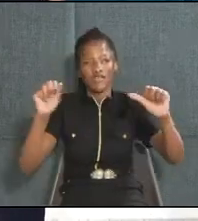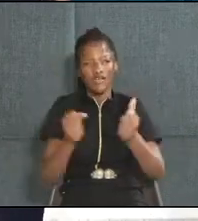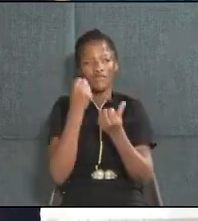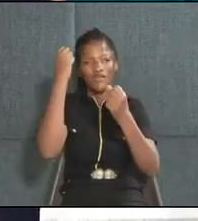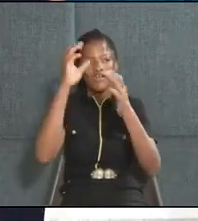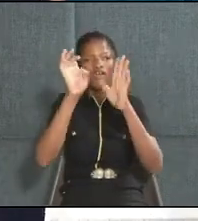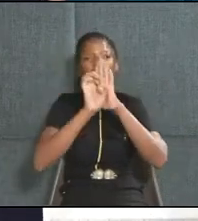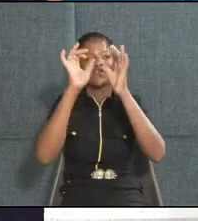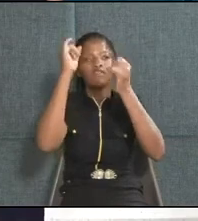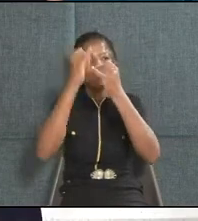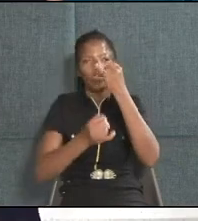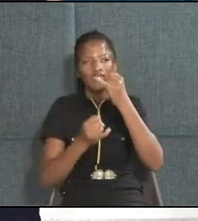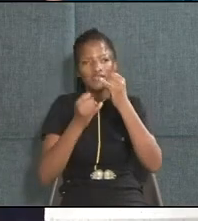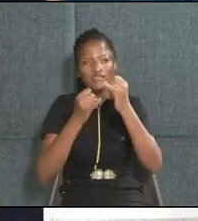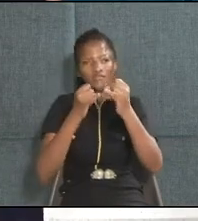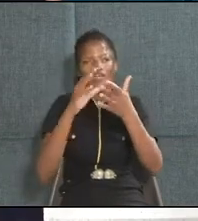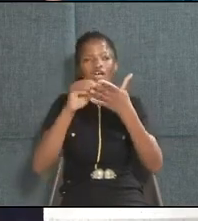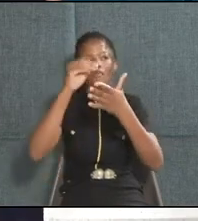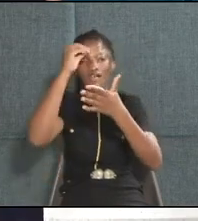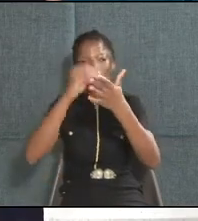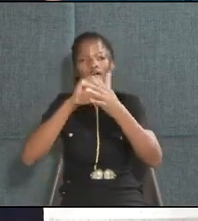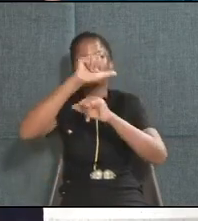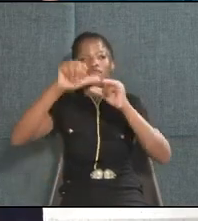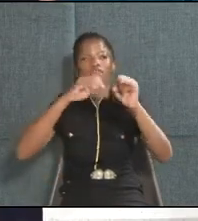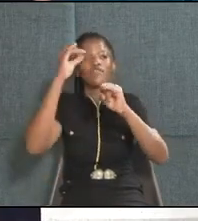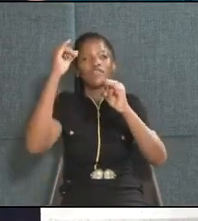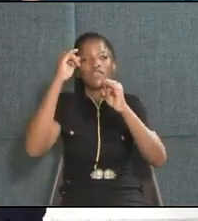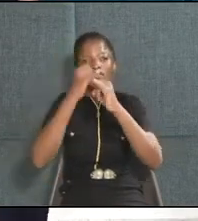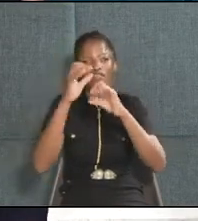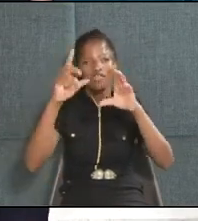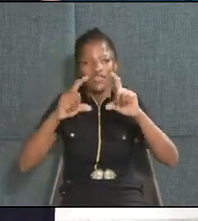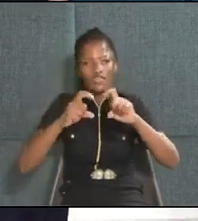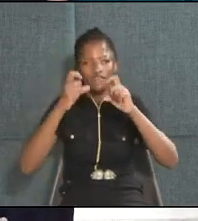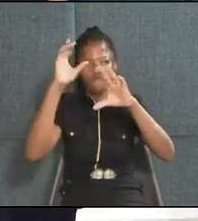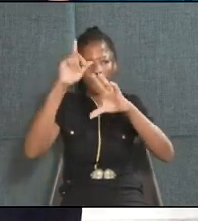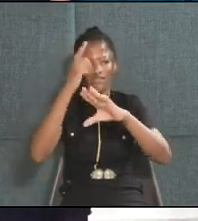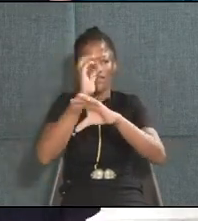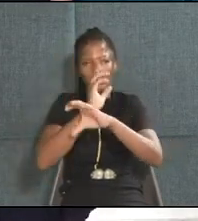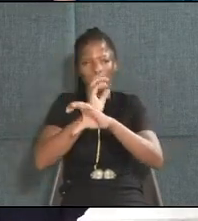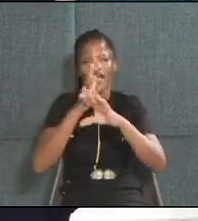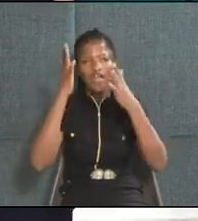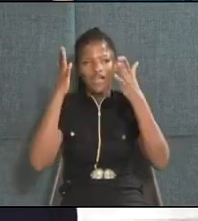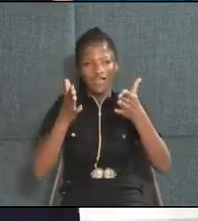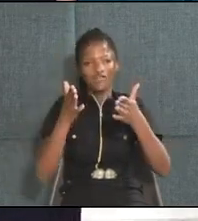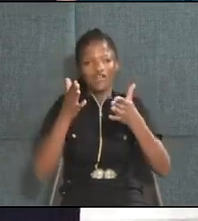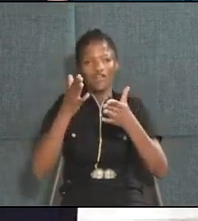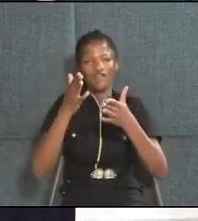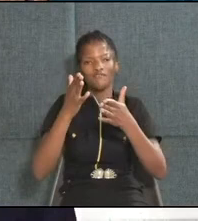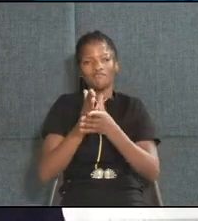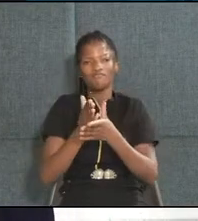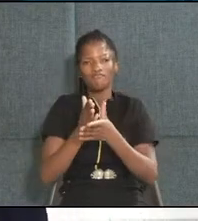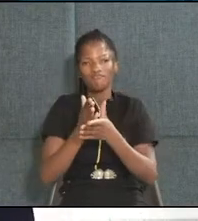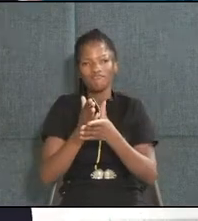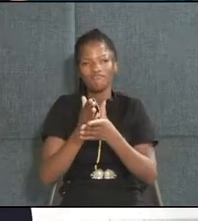we learnt about the first church, and today we will tell you about the first Christian